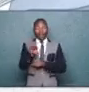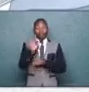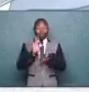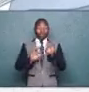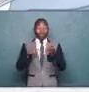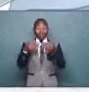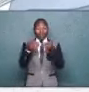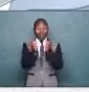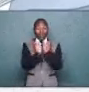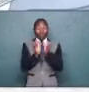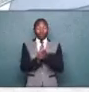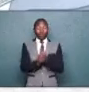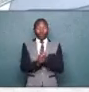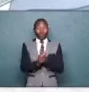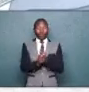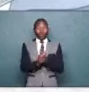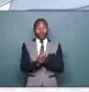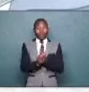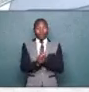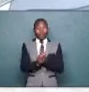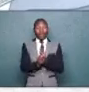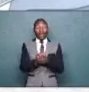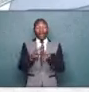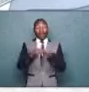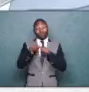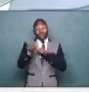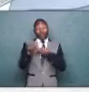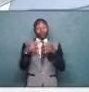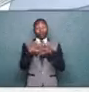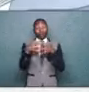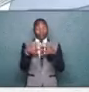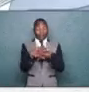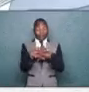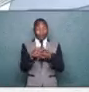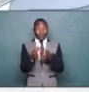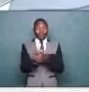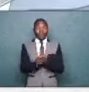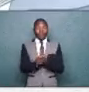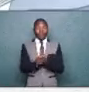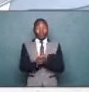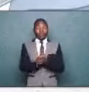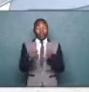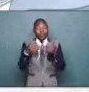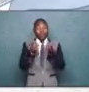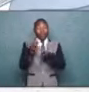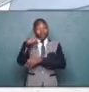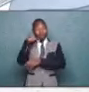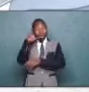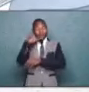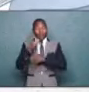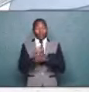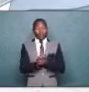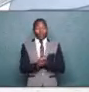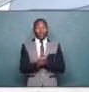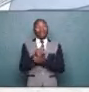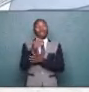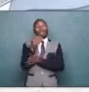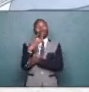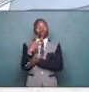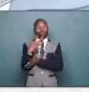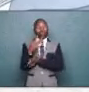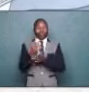selecting a council that is relatively the furthest from the known head offices of mobile phone operators, and number